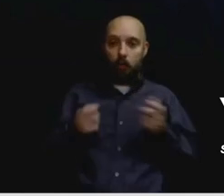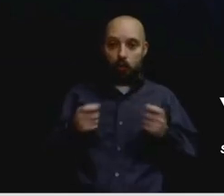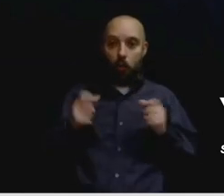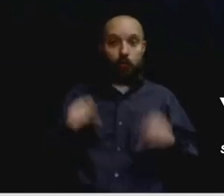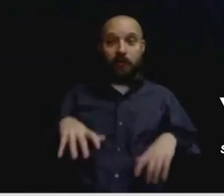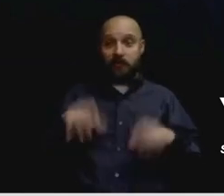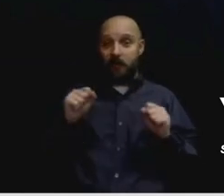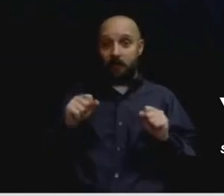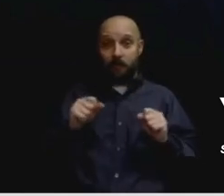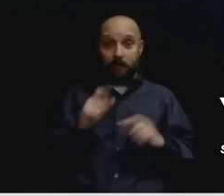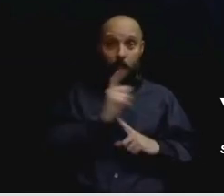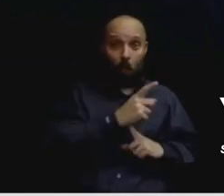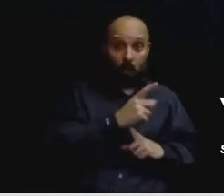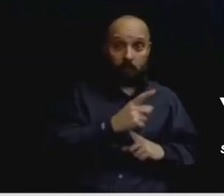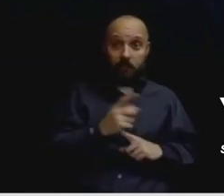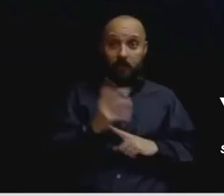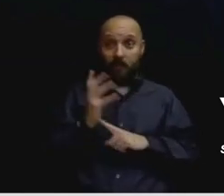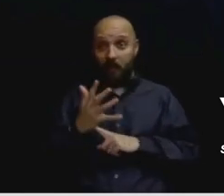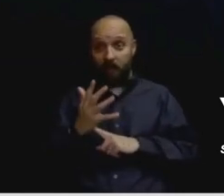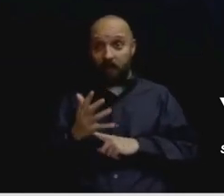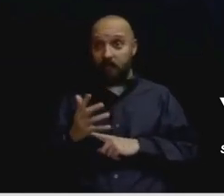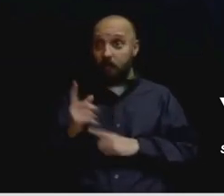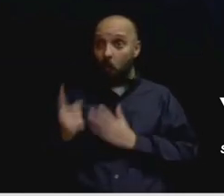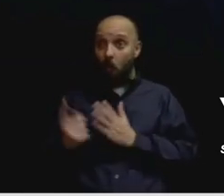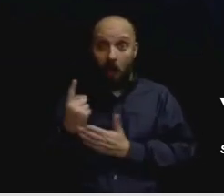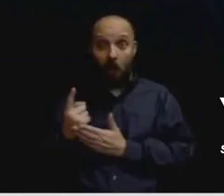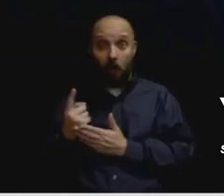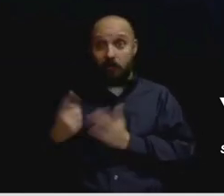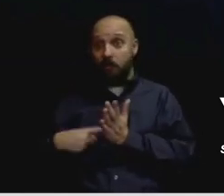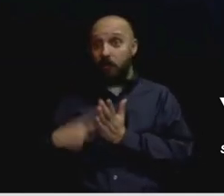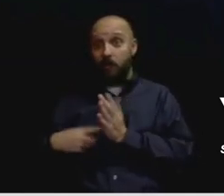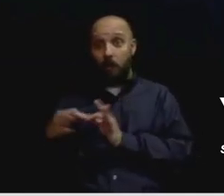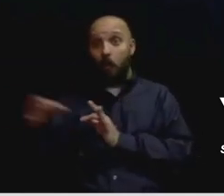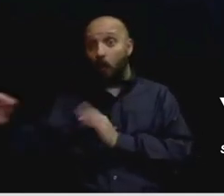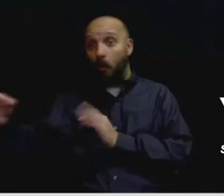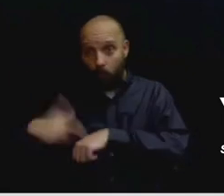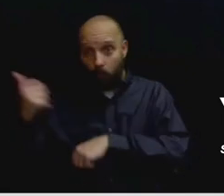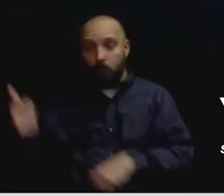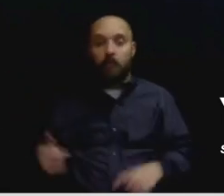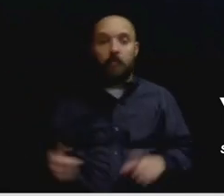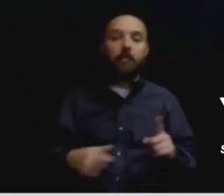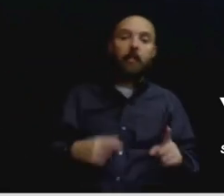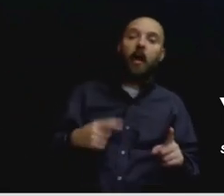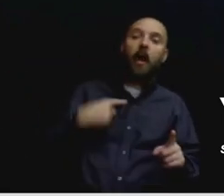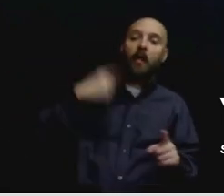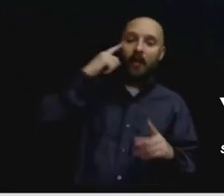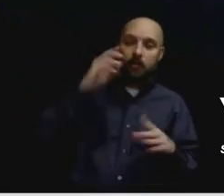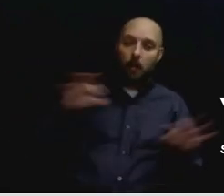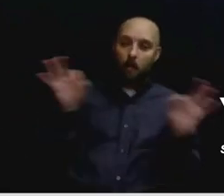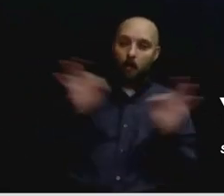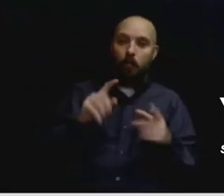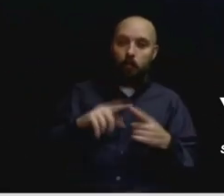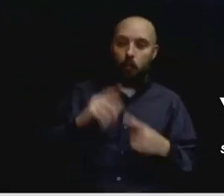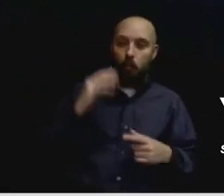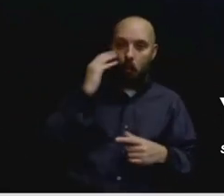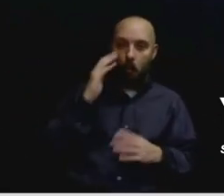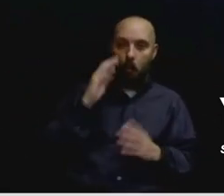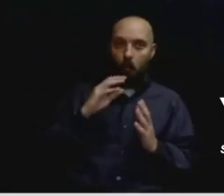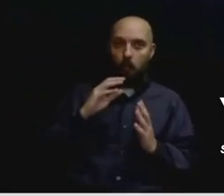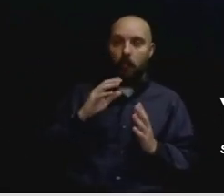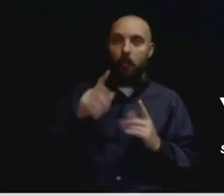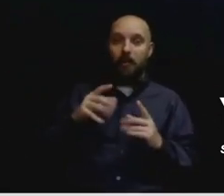a minute, 5 minutes, an hour, or longer. So I think it's important to note that, especially when we focus